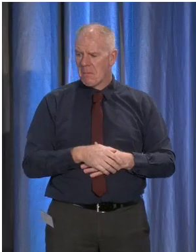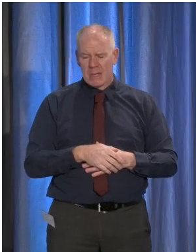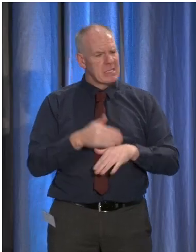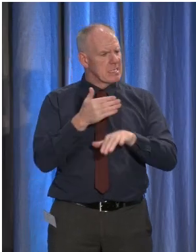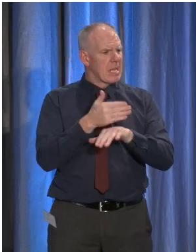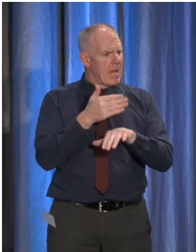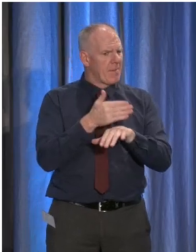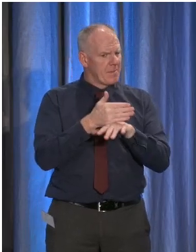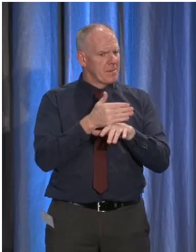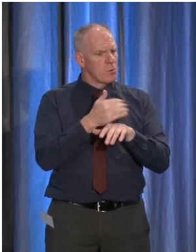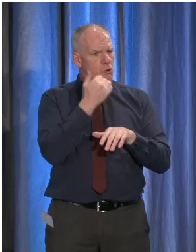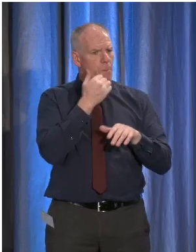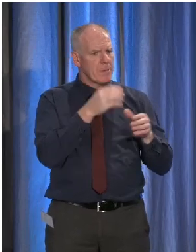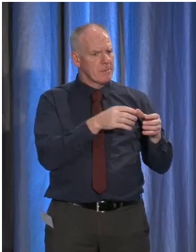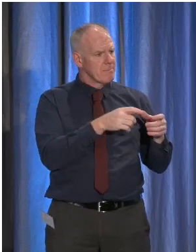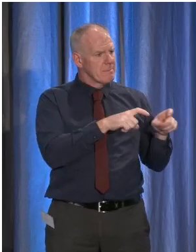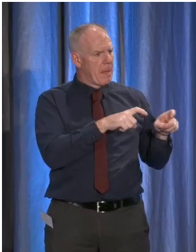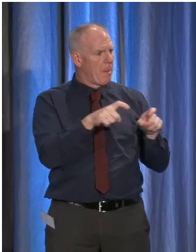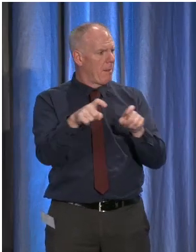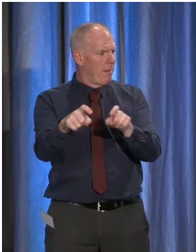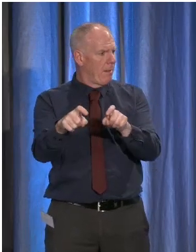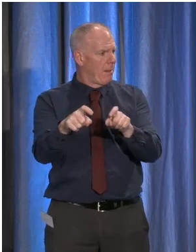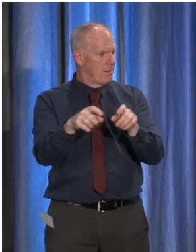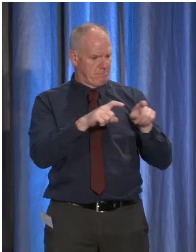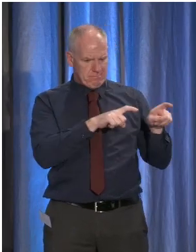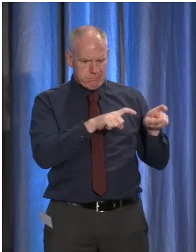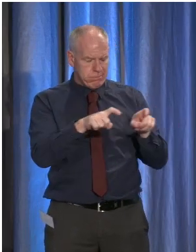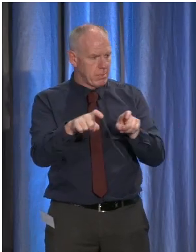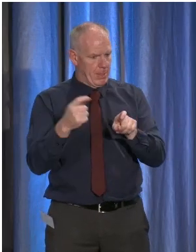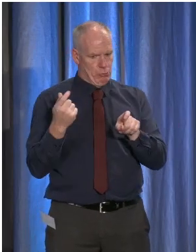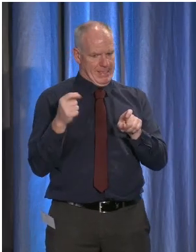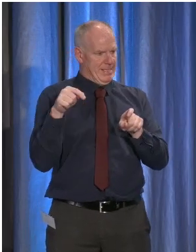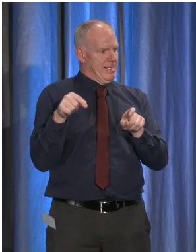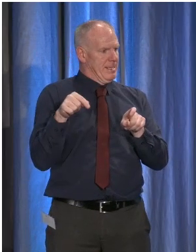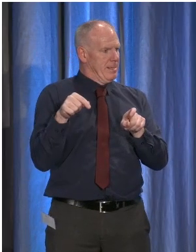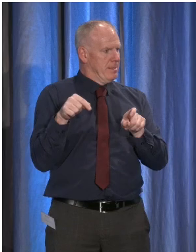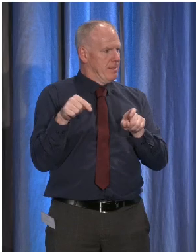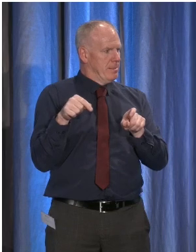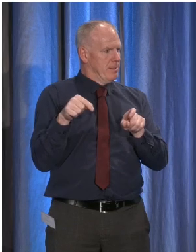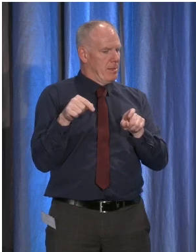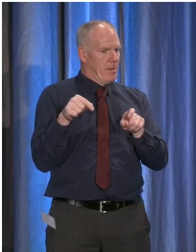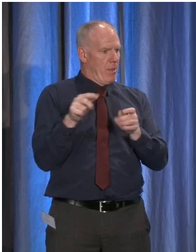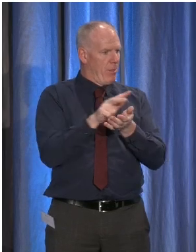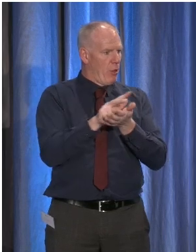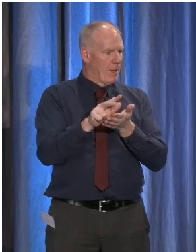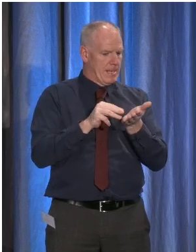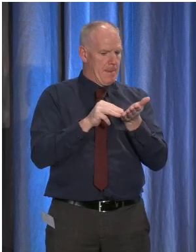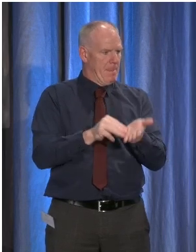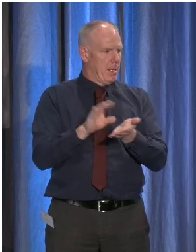staffing had been stable for the NCSE for some time, but recently a €13